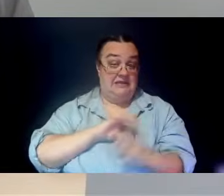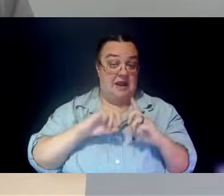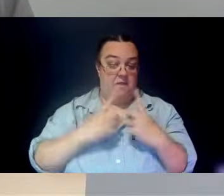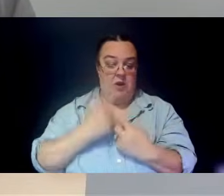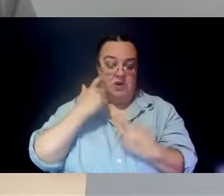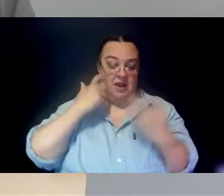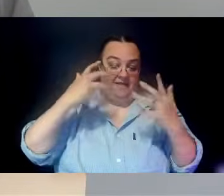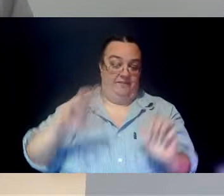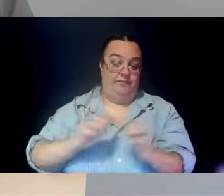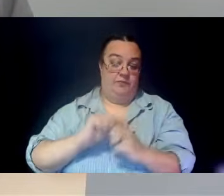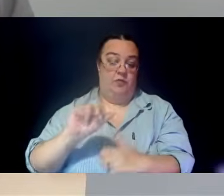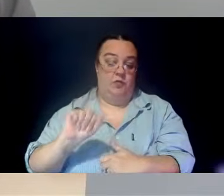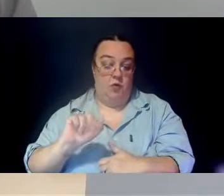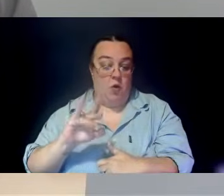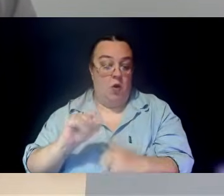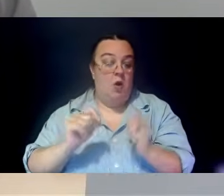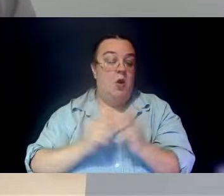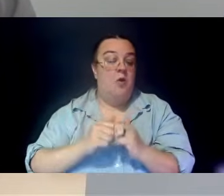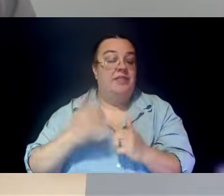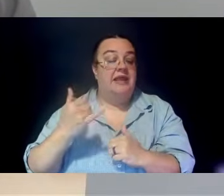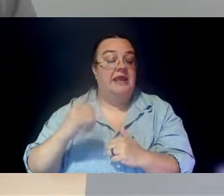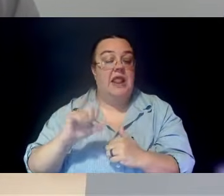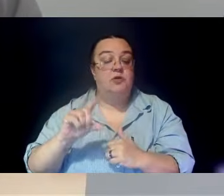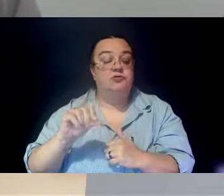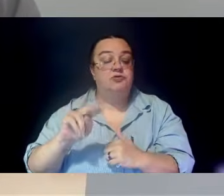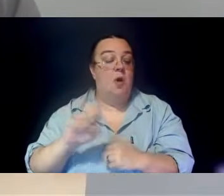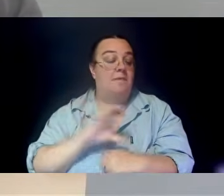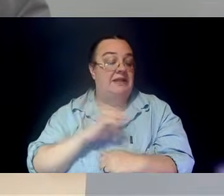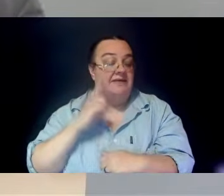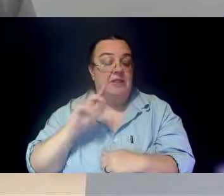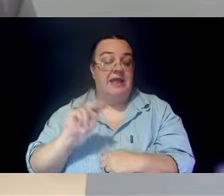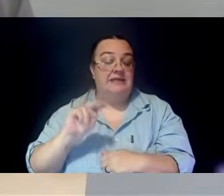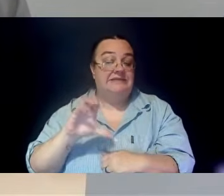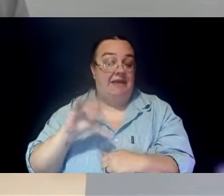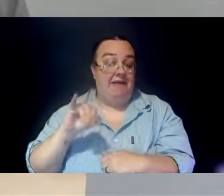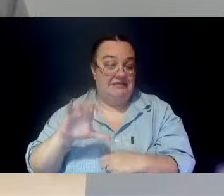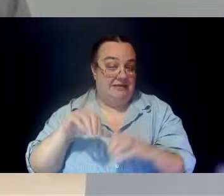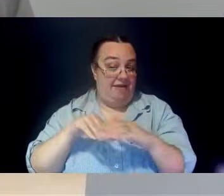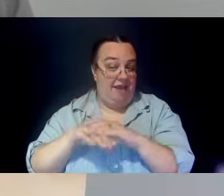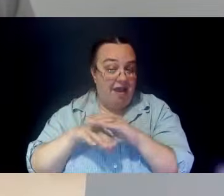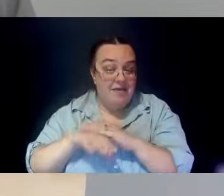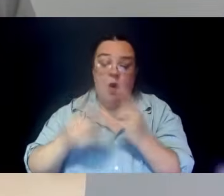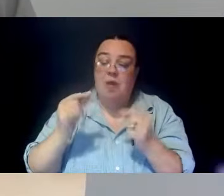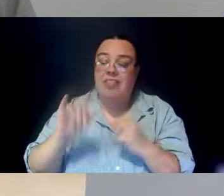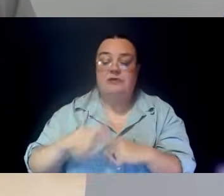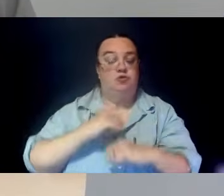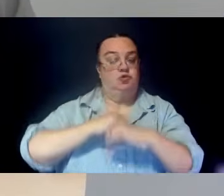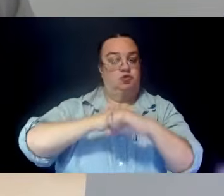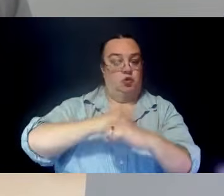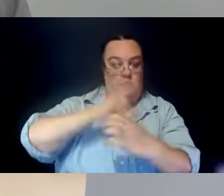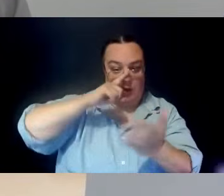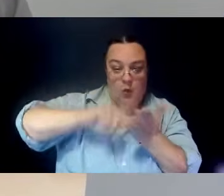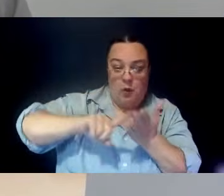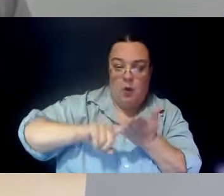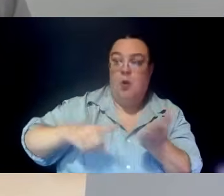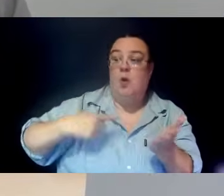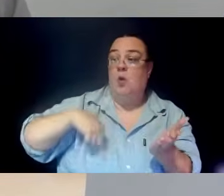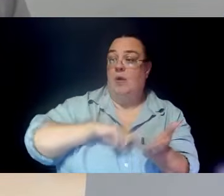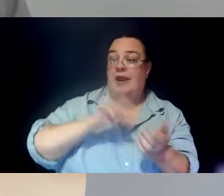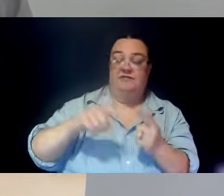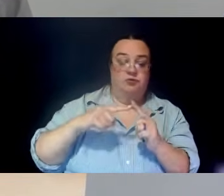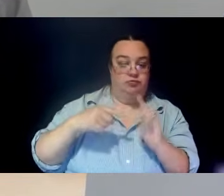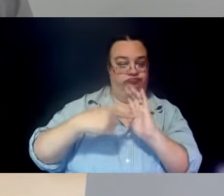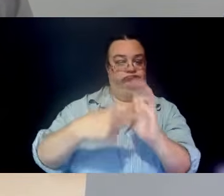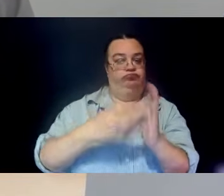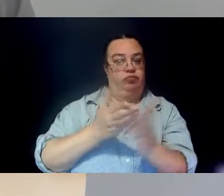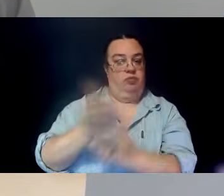State Police for the NCIC access. It's a security audit. We have to demonstrate through proofs that